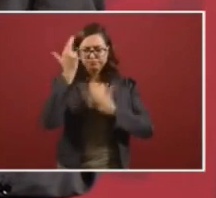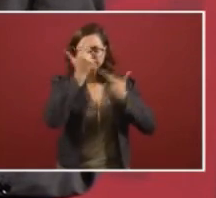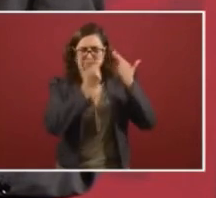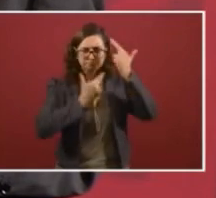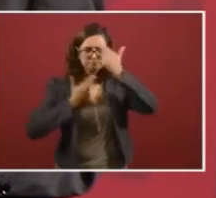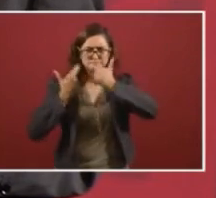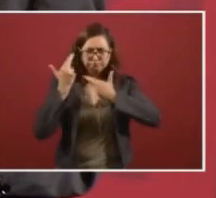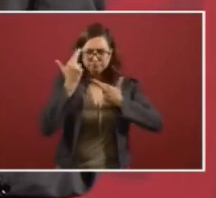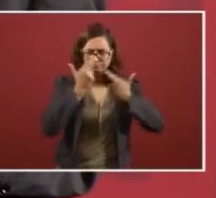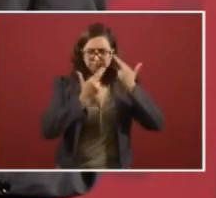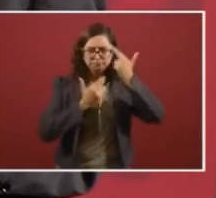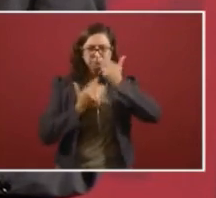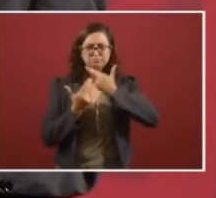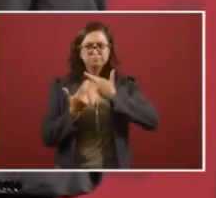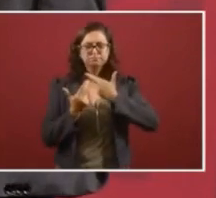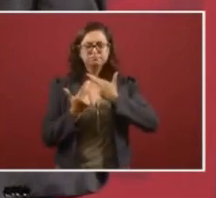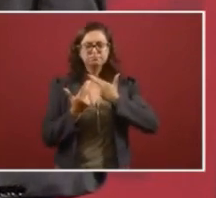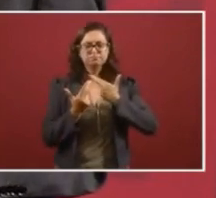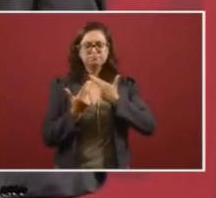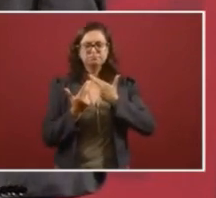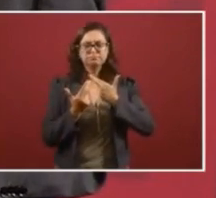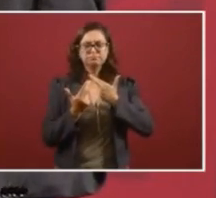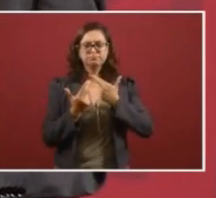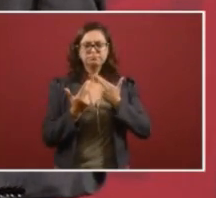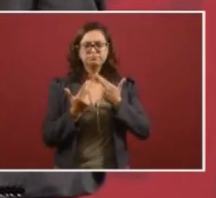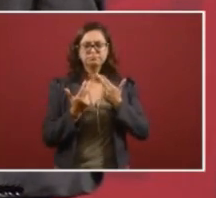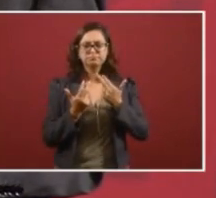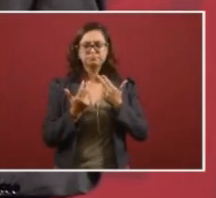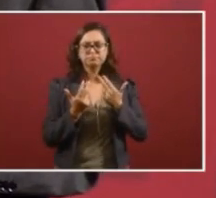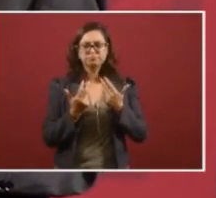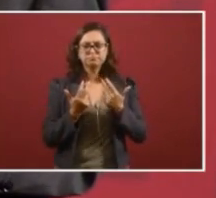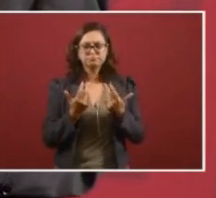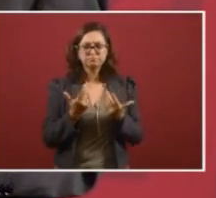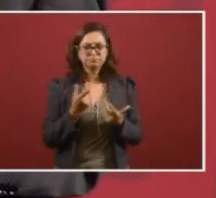revising or reviewing the contract